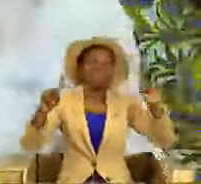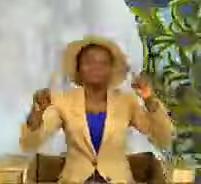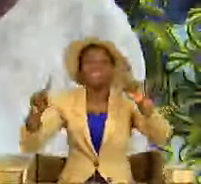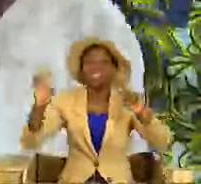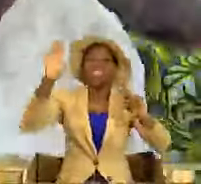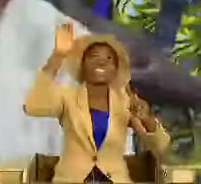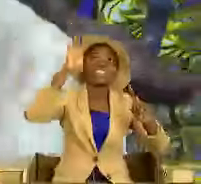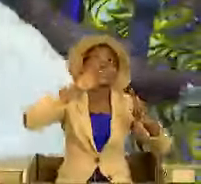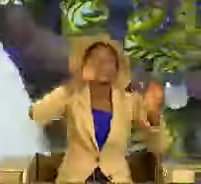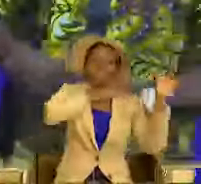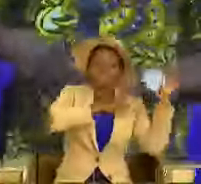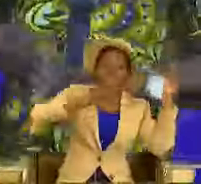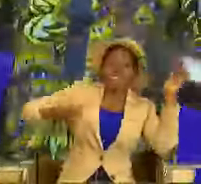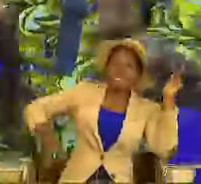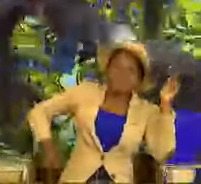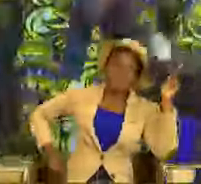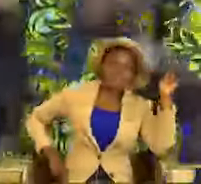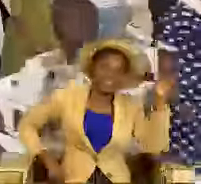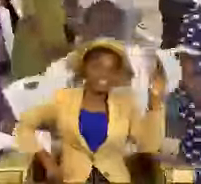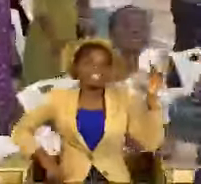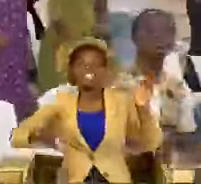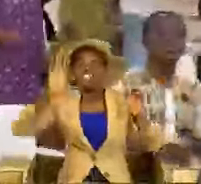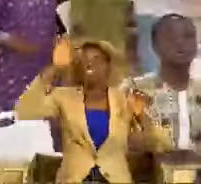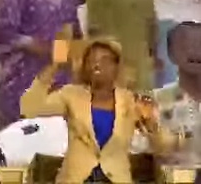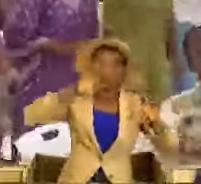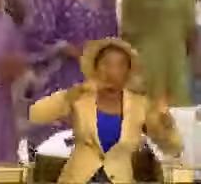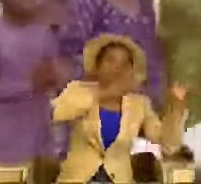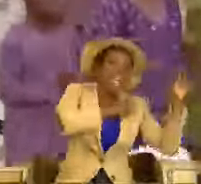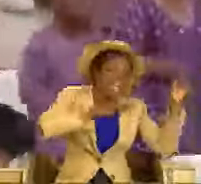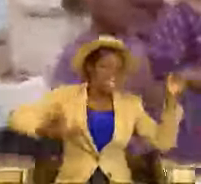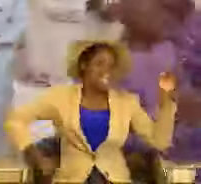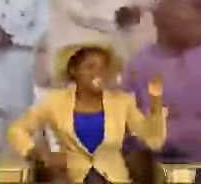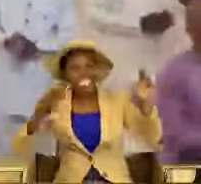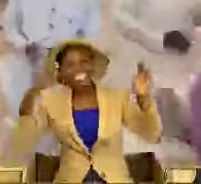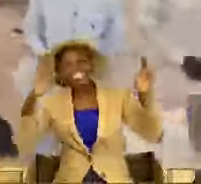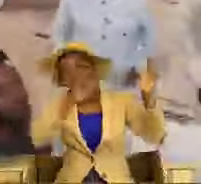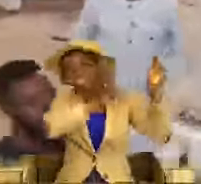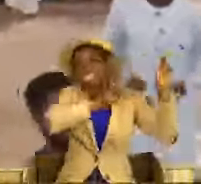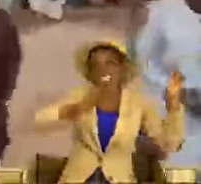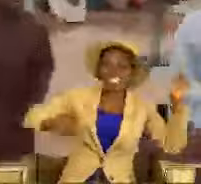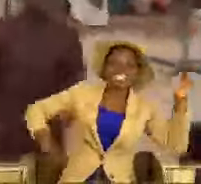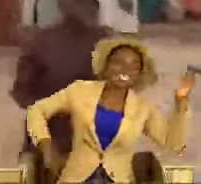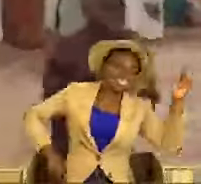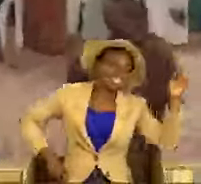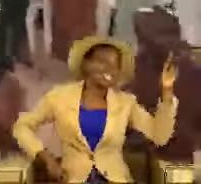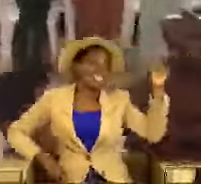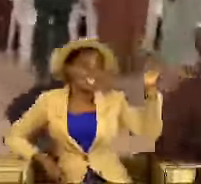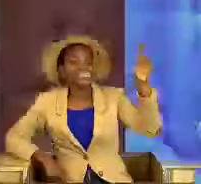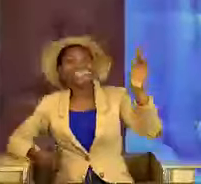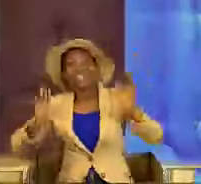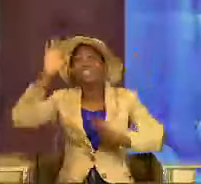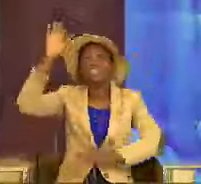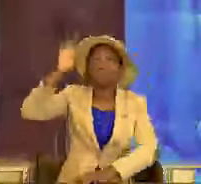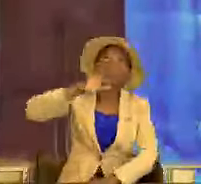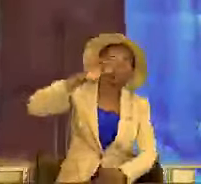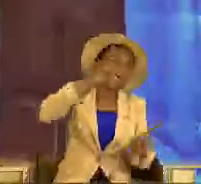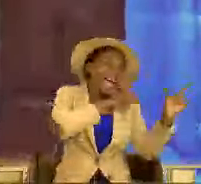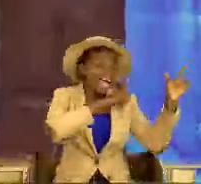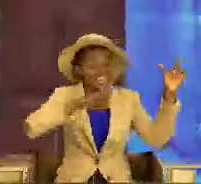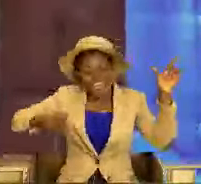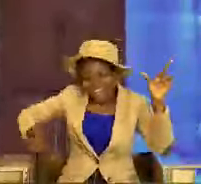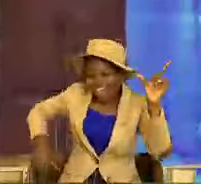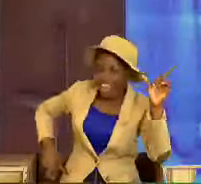are king you are king of kings you